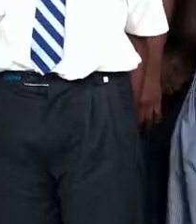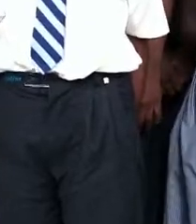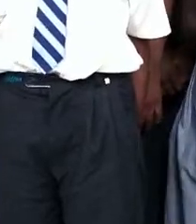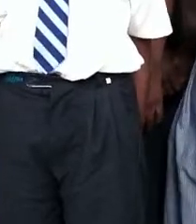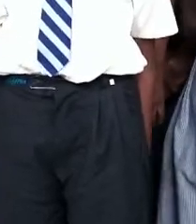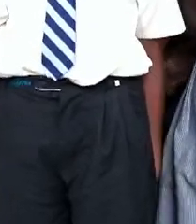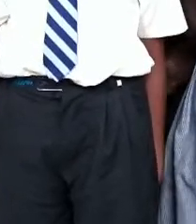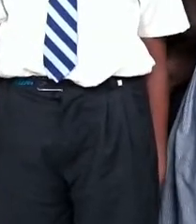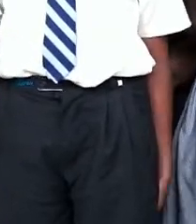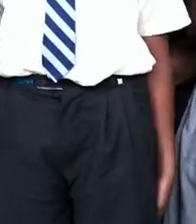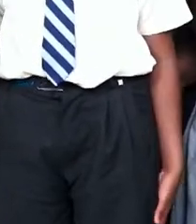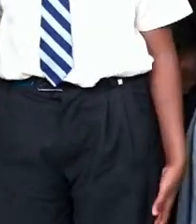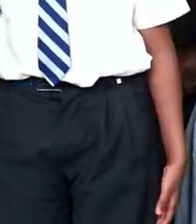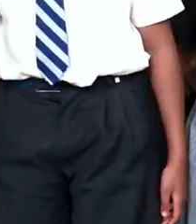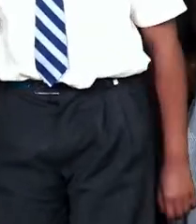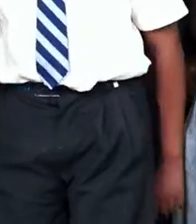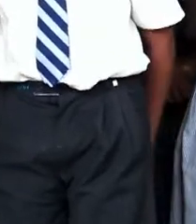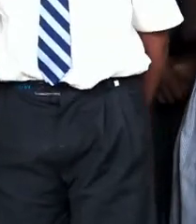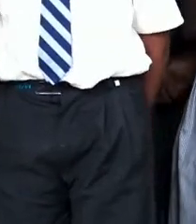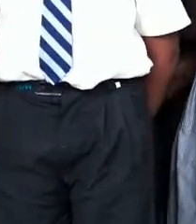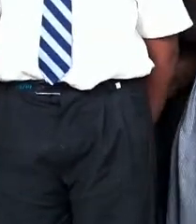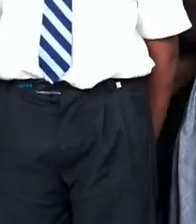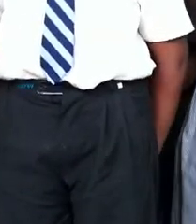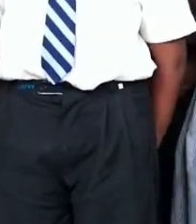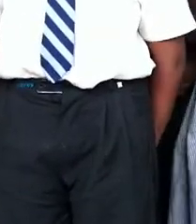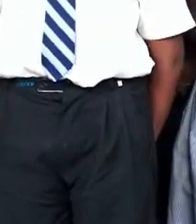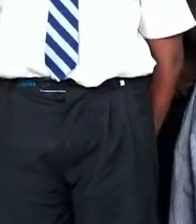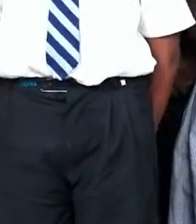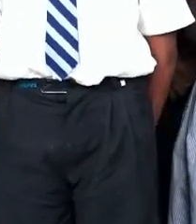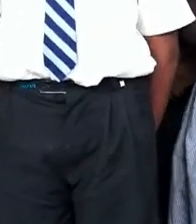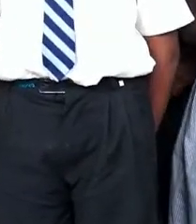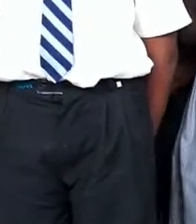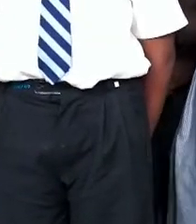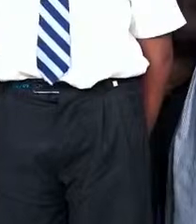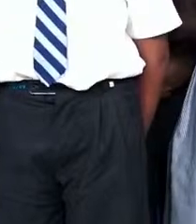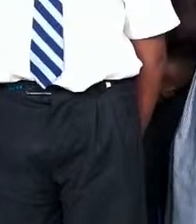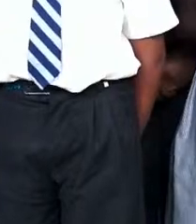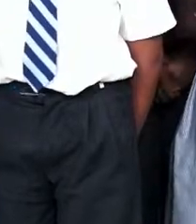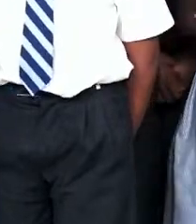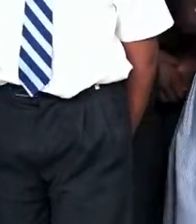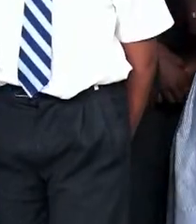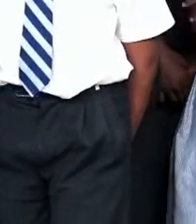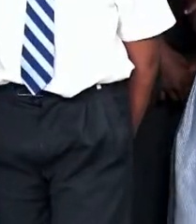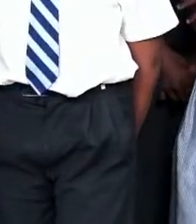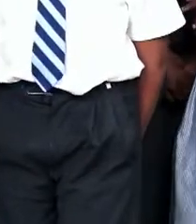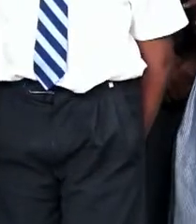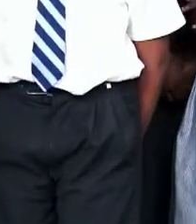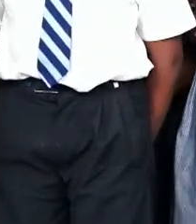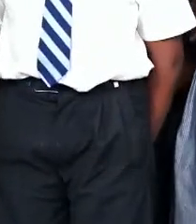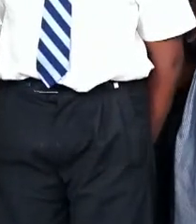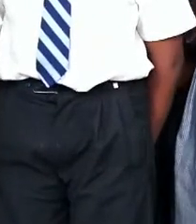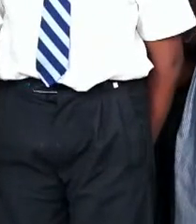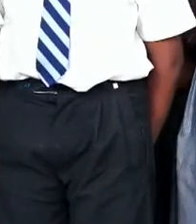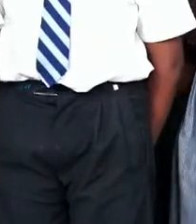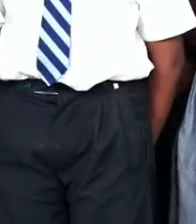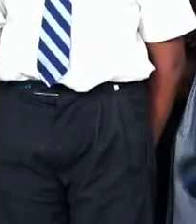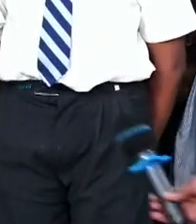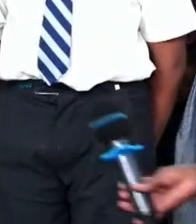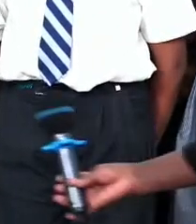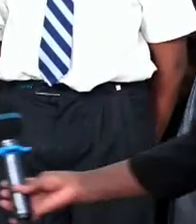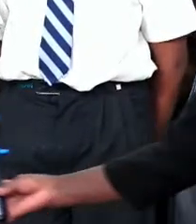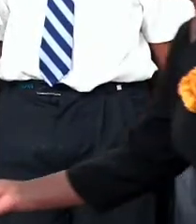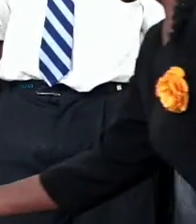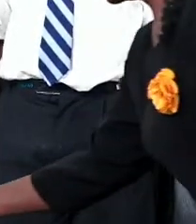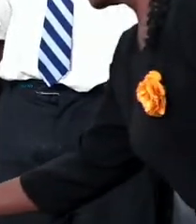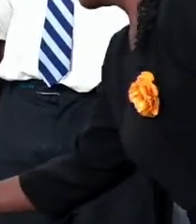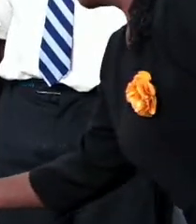God is actively working it out. Stay encouraged, knowing that God is in control and he'll truly